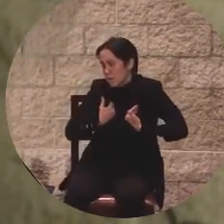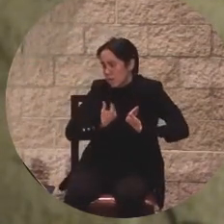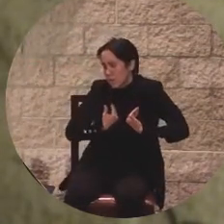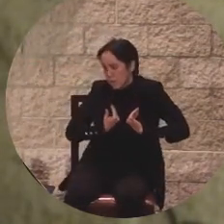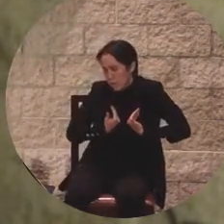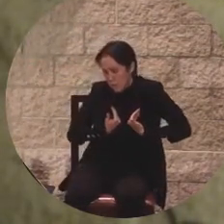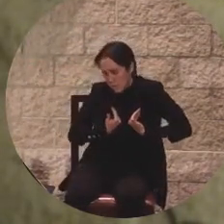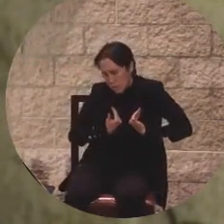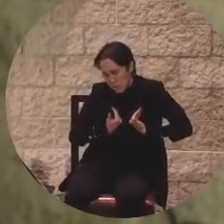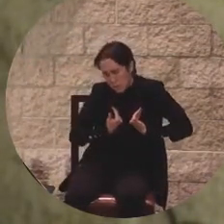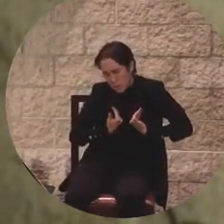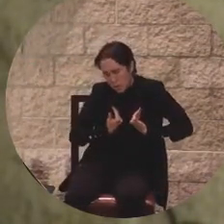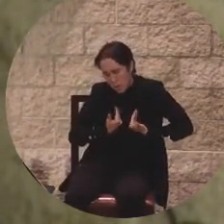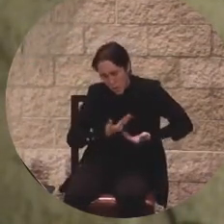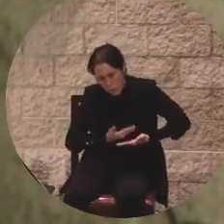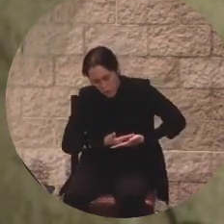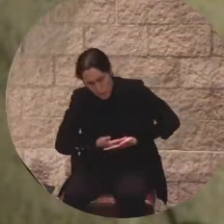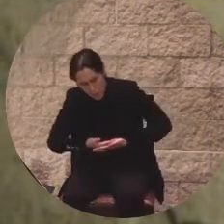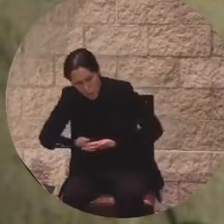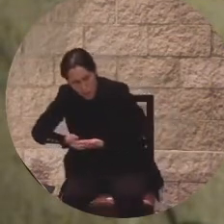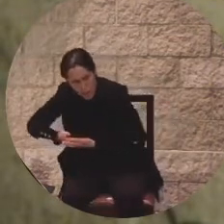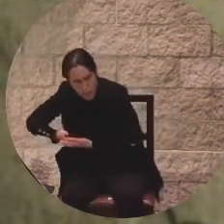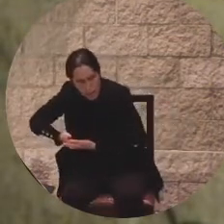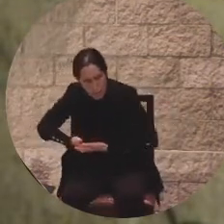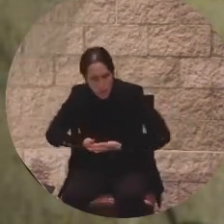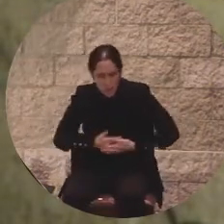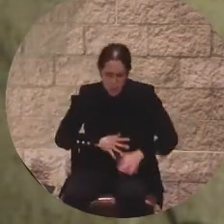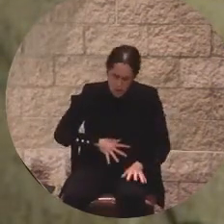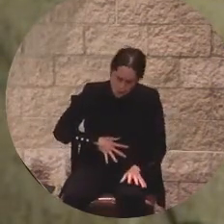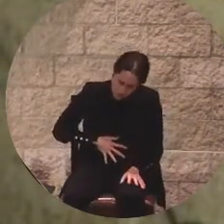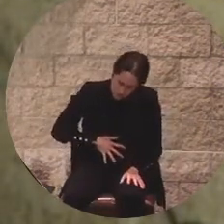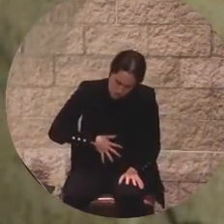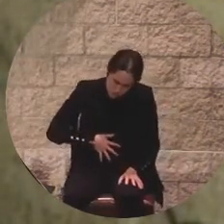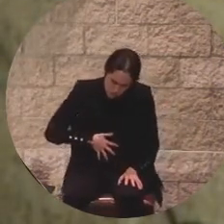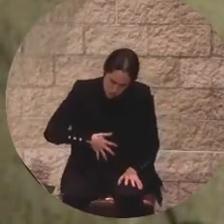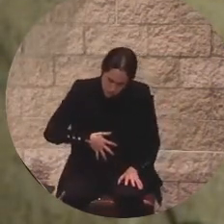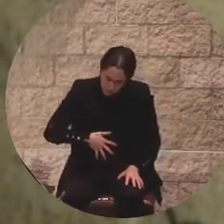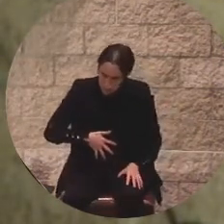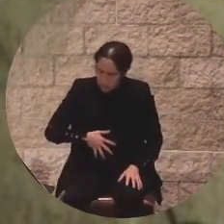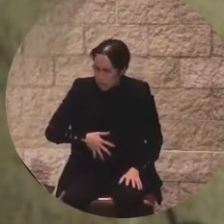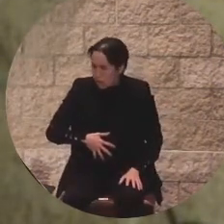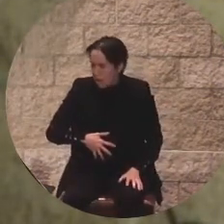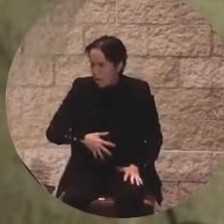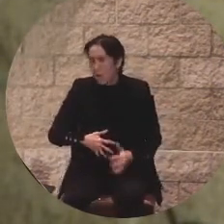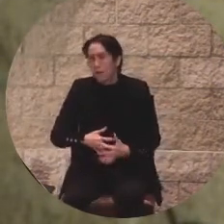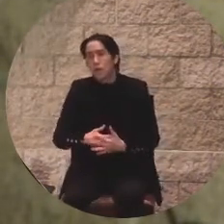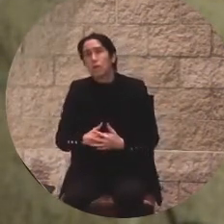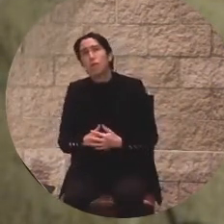With a babe inside.